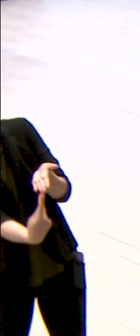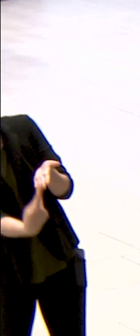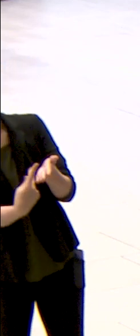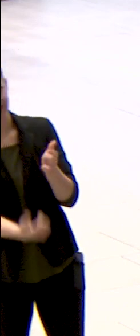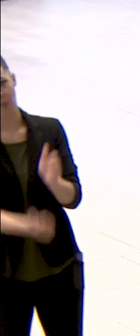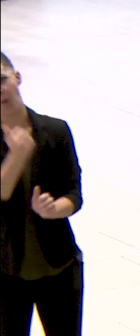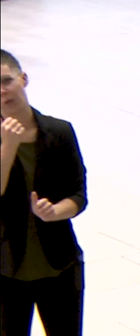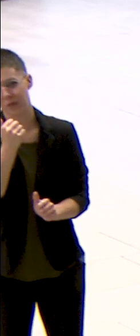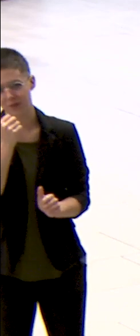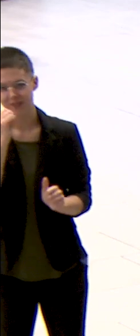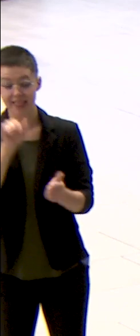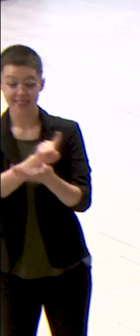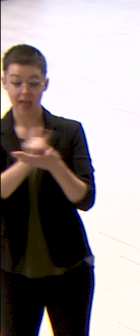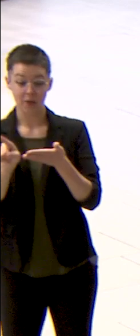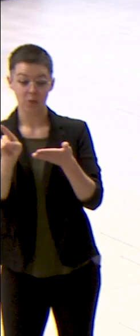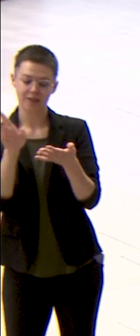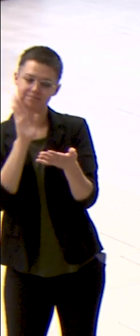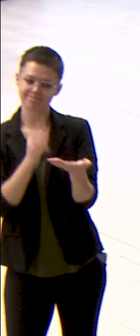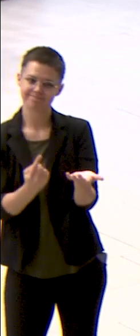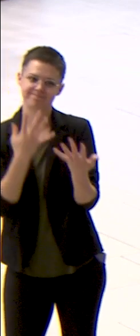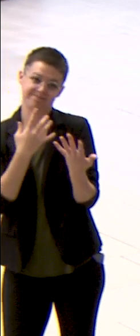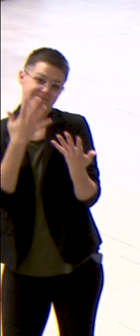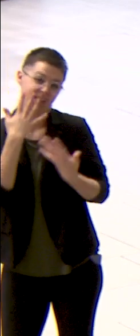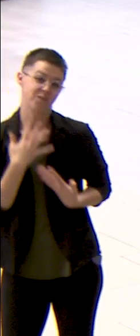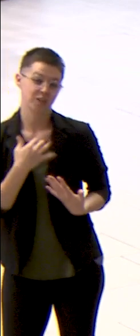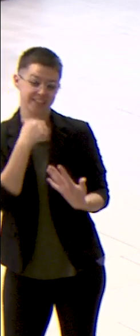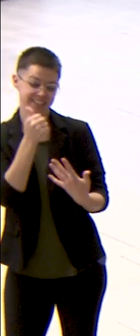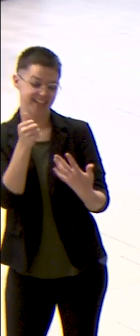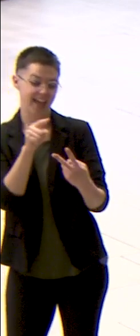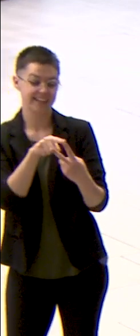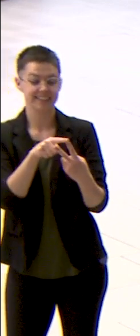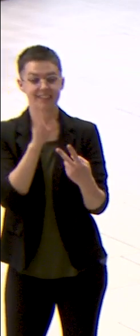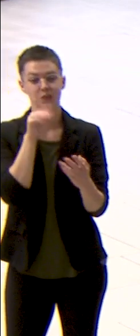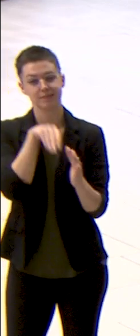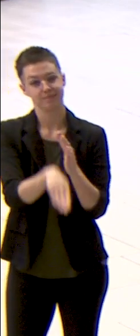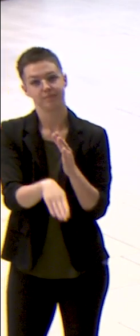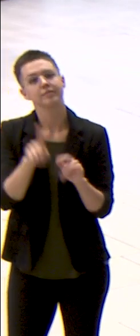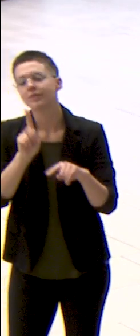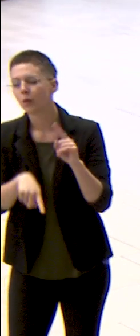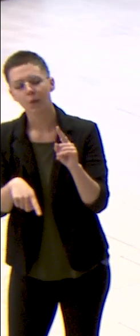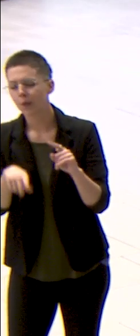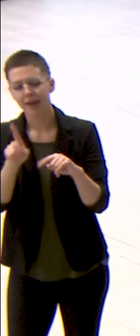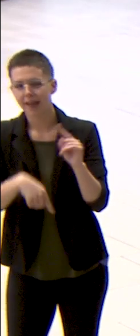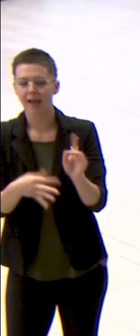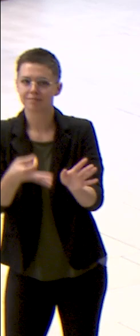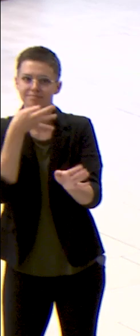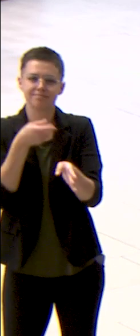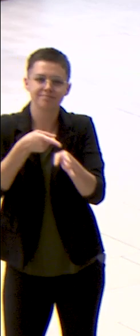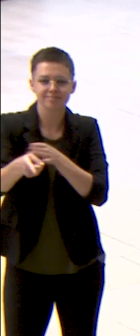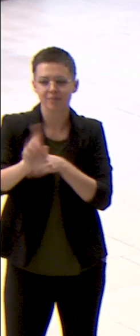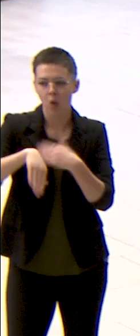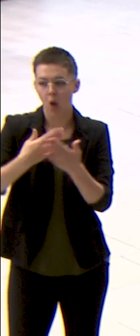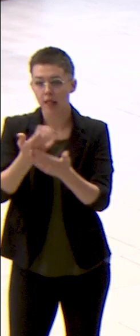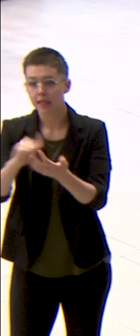most. And that's the week that it just, unfortunately, is going to take a hit. You can't master it all. I'd like to open it up for any questions. Does anybody have